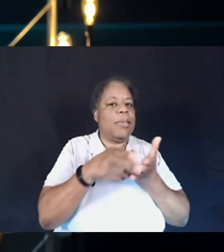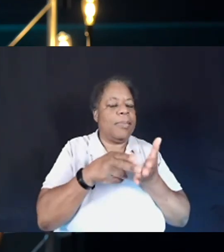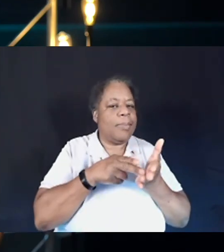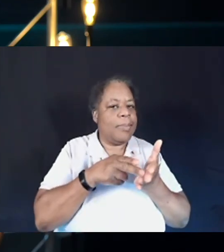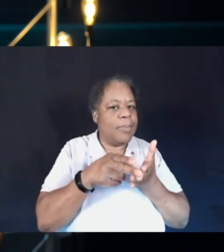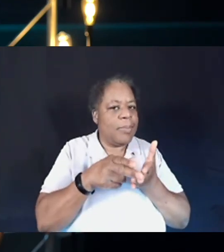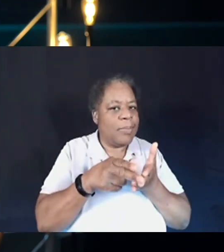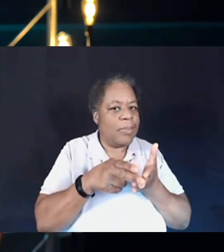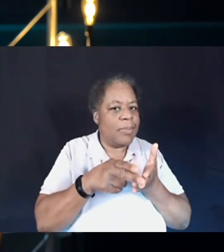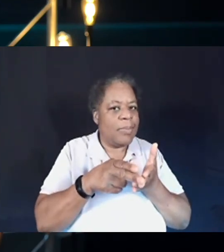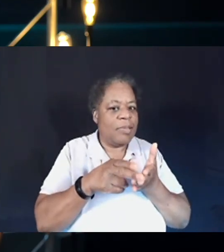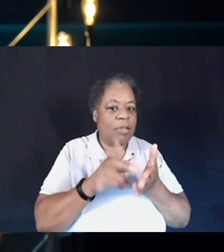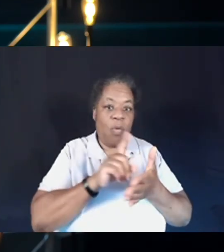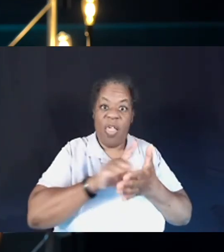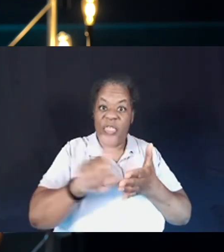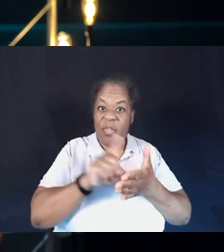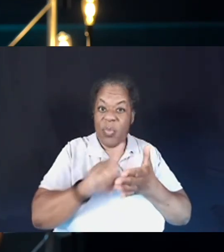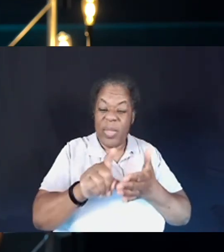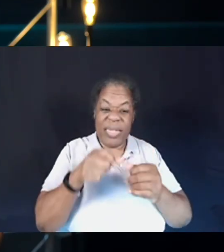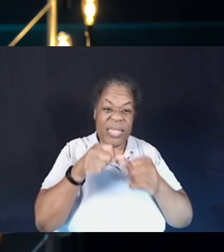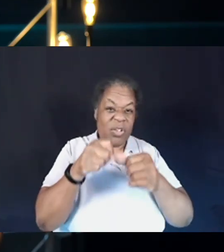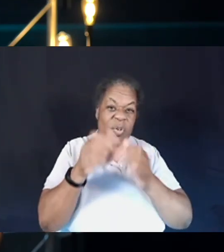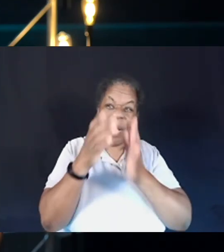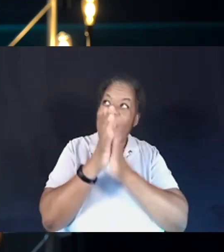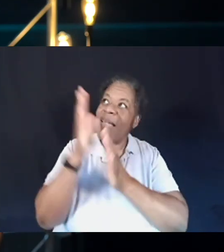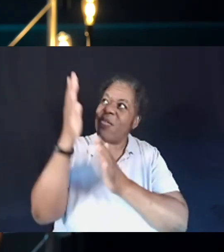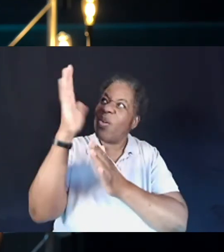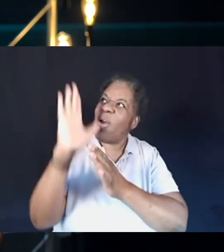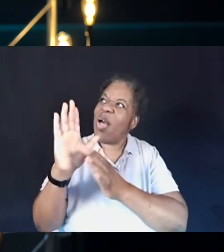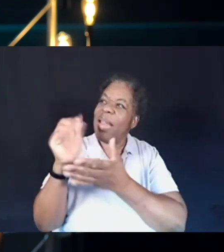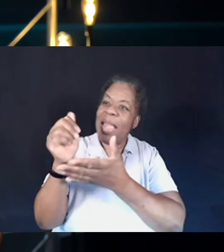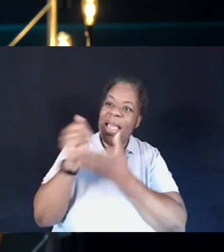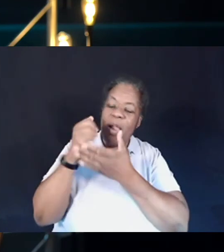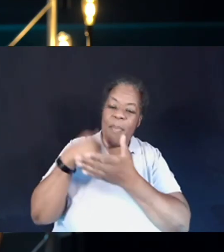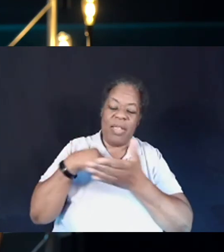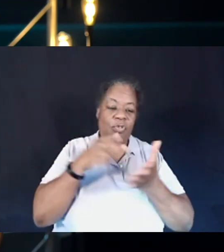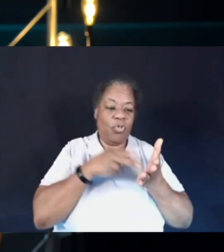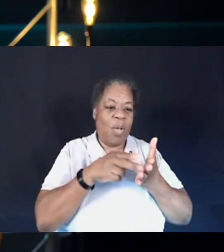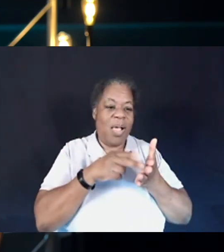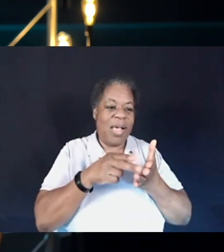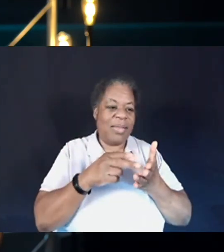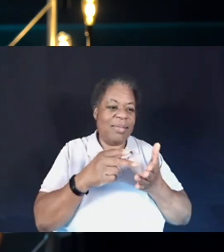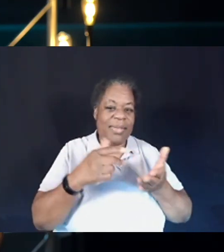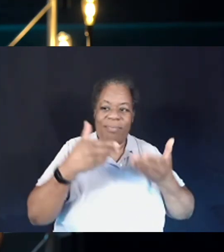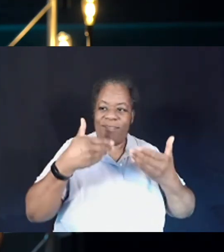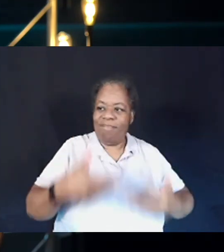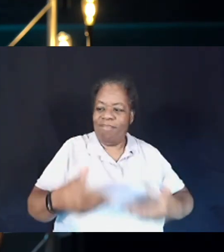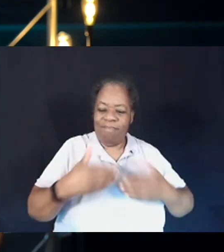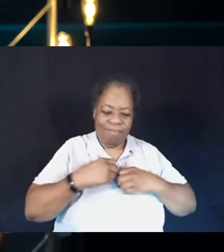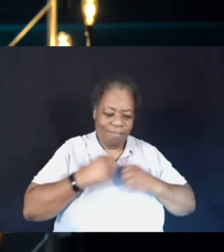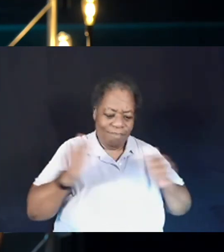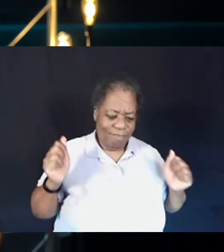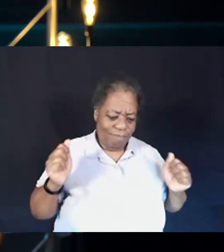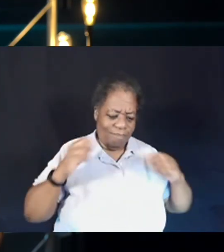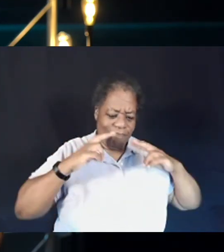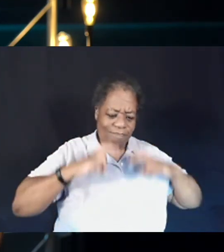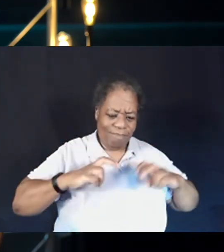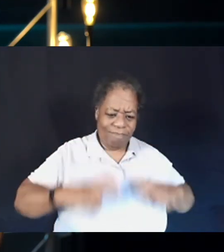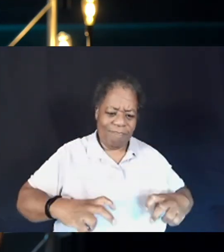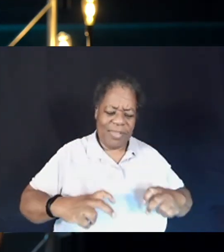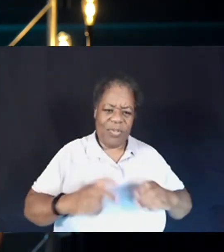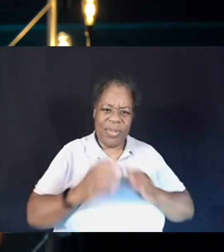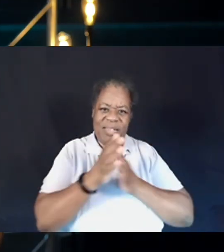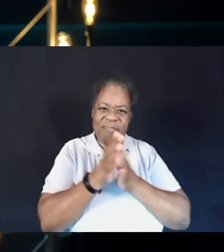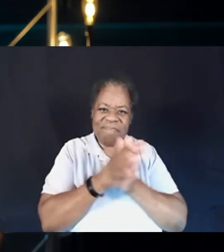week continually asking God to help us honestly assess where we are as we anticipate growth and change in the future.